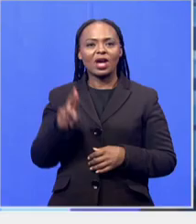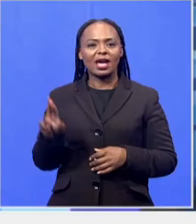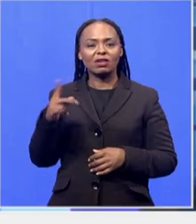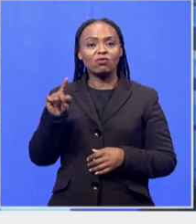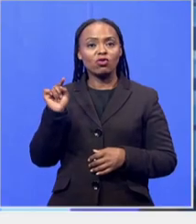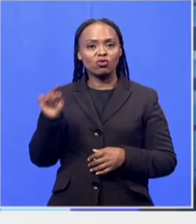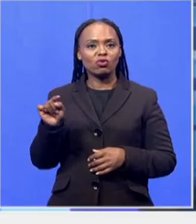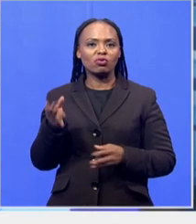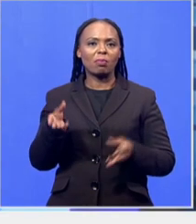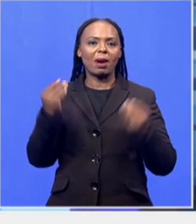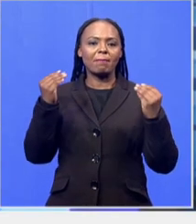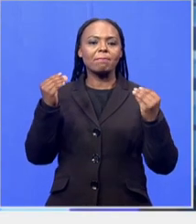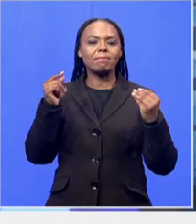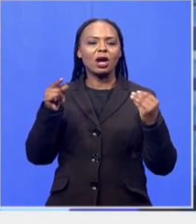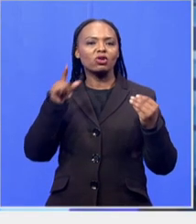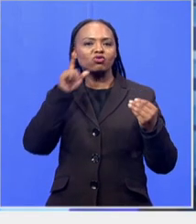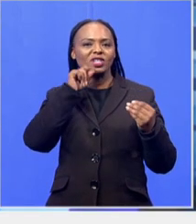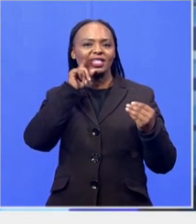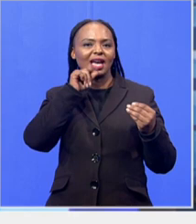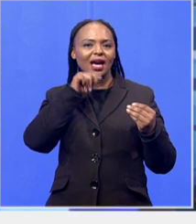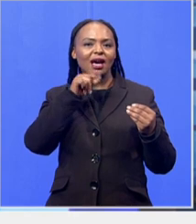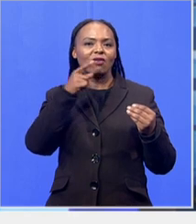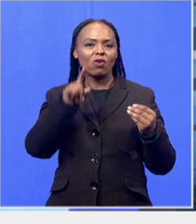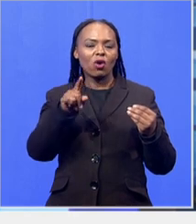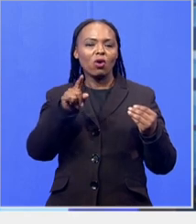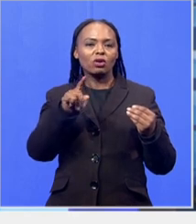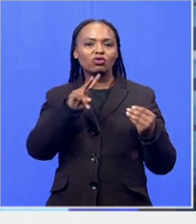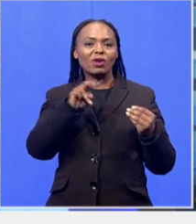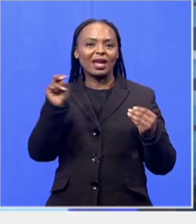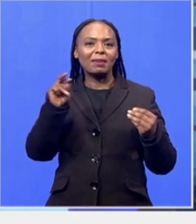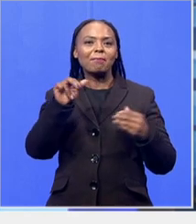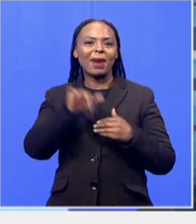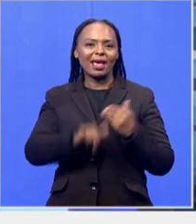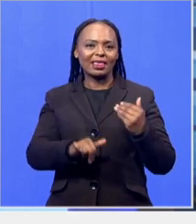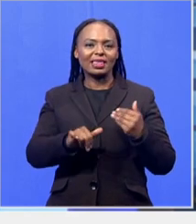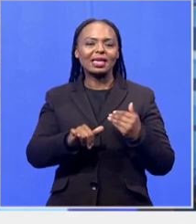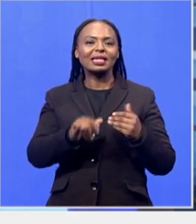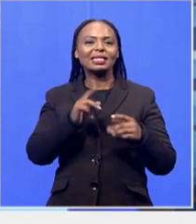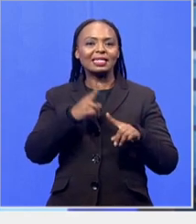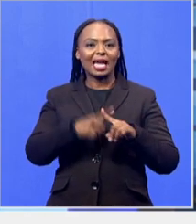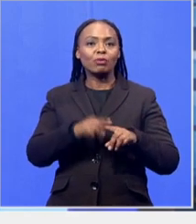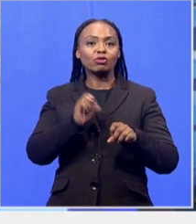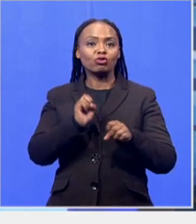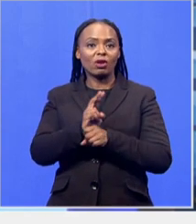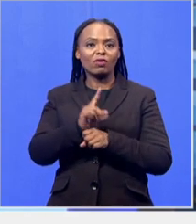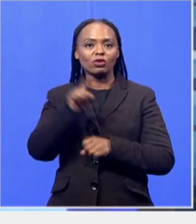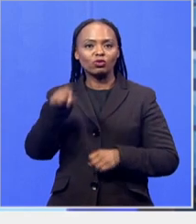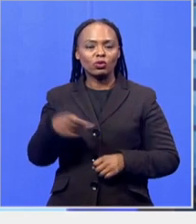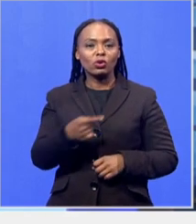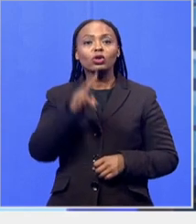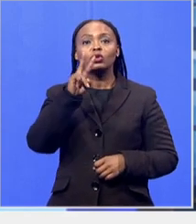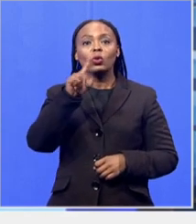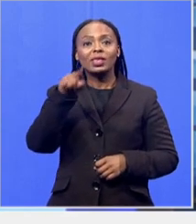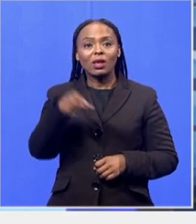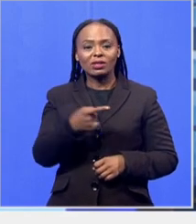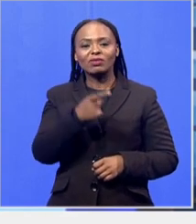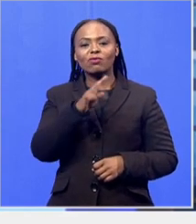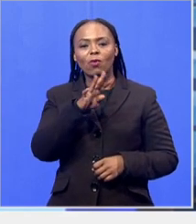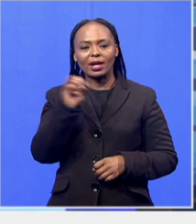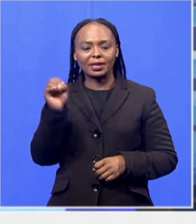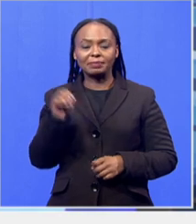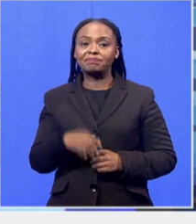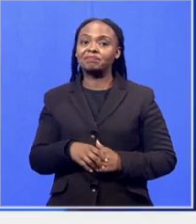get a Twitter, you know, R200 a month. So if you time them times 12, it would be R2,400. Eldrin? Yeah. No. I was saying